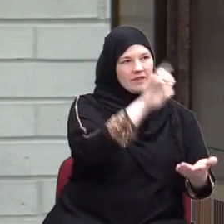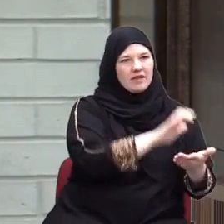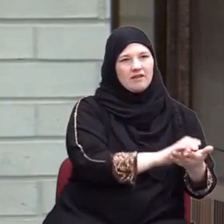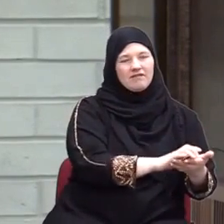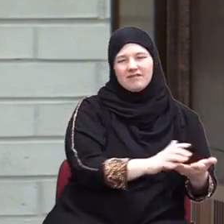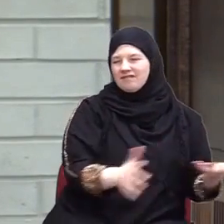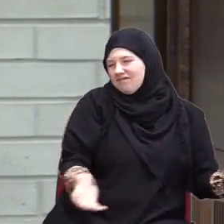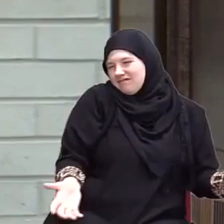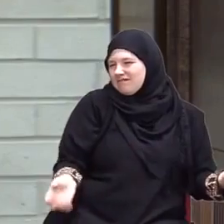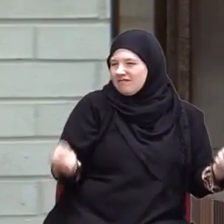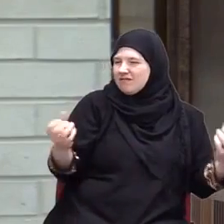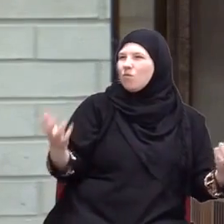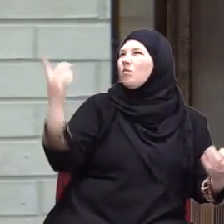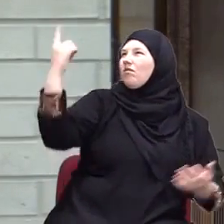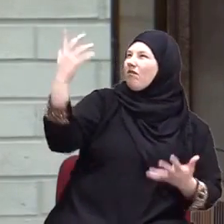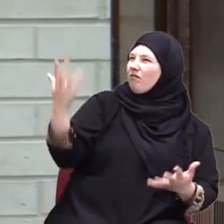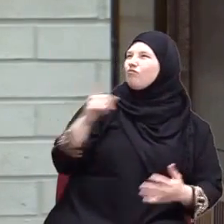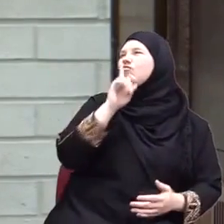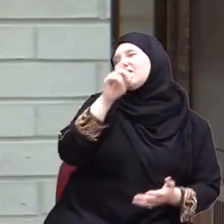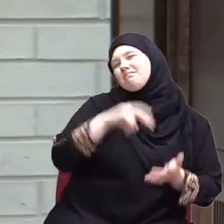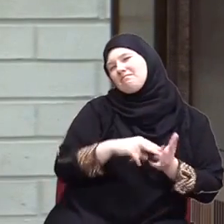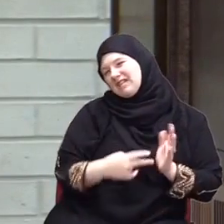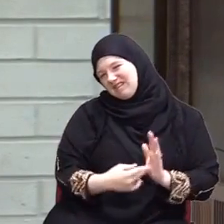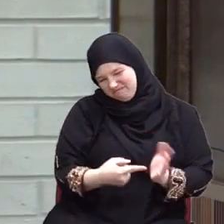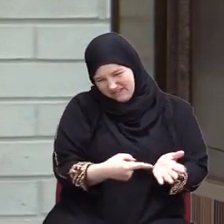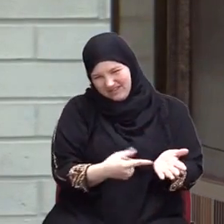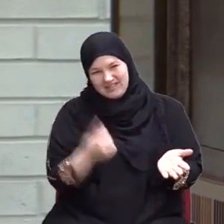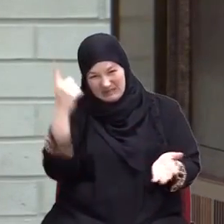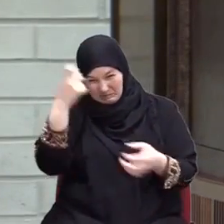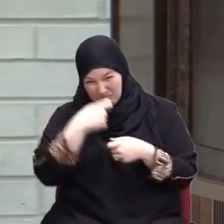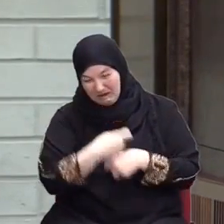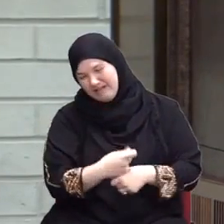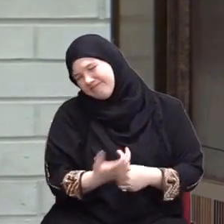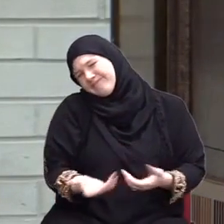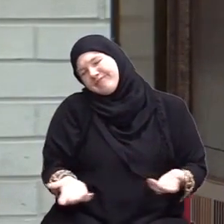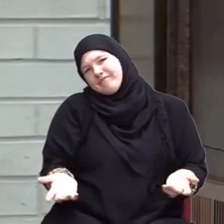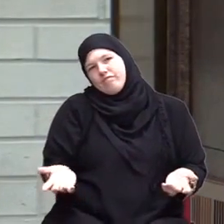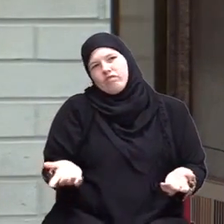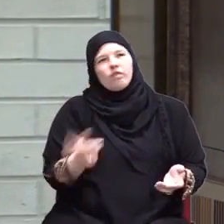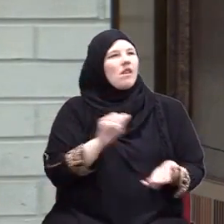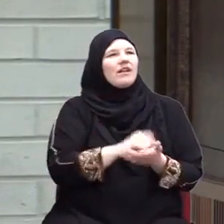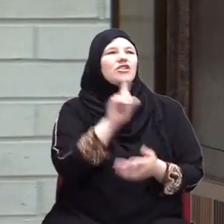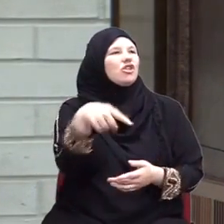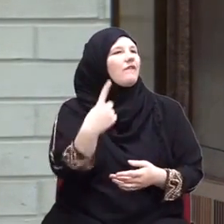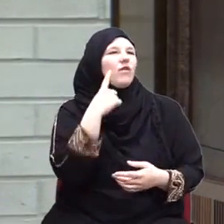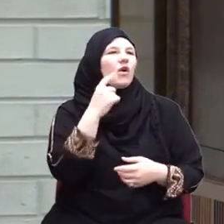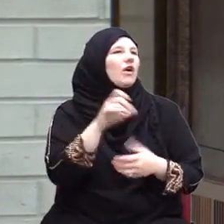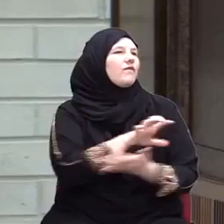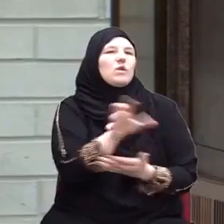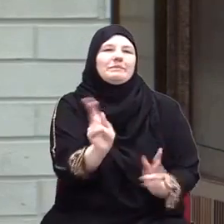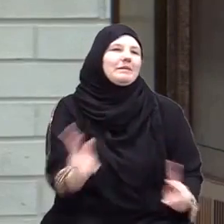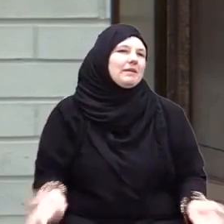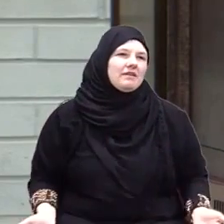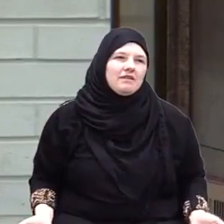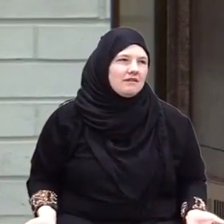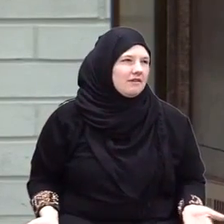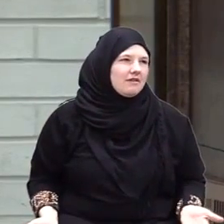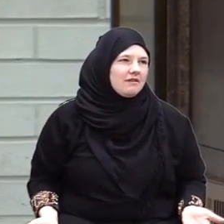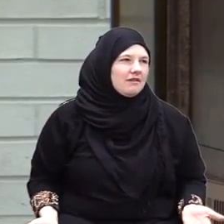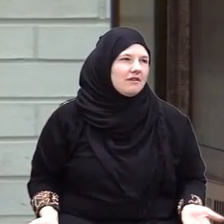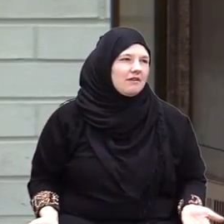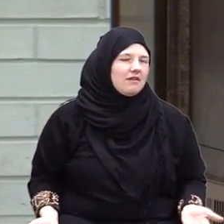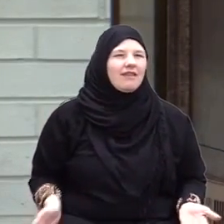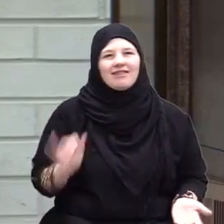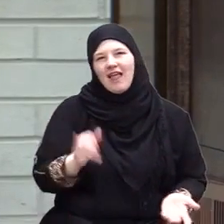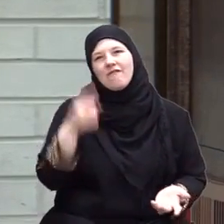this example? What does Allah really mean by this? This could only confuse people. This could only